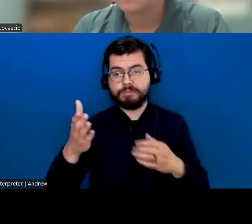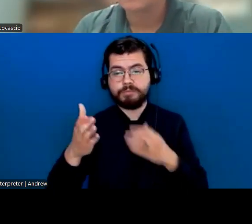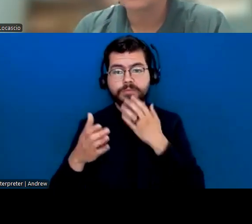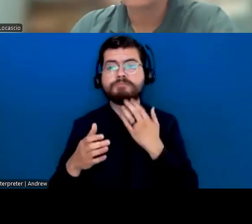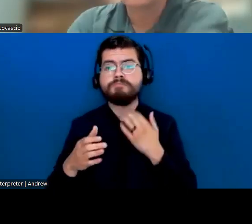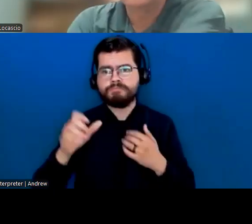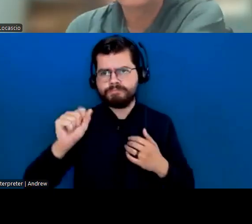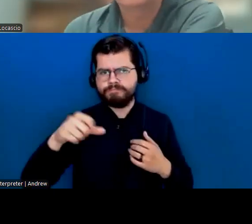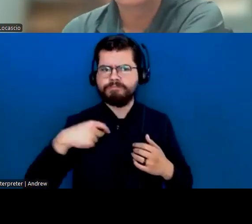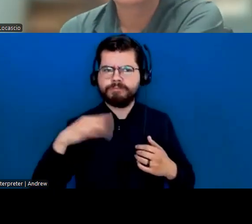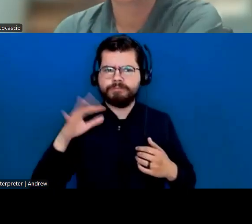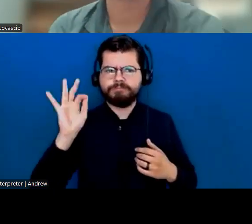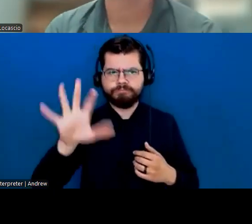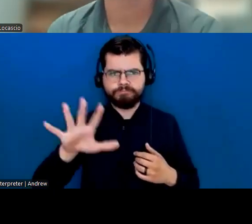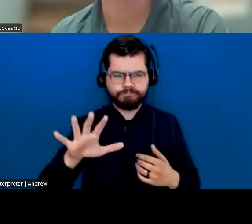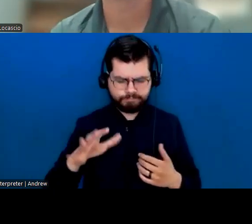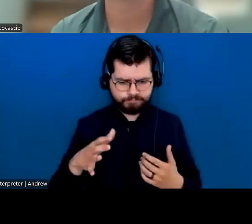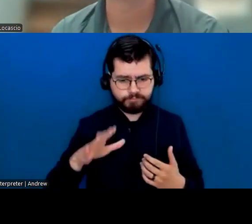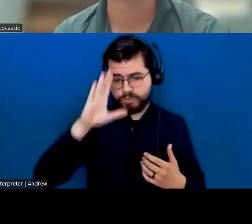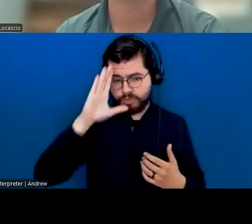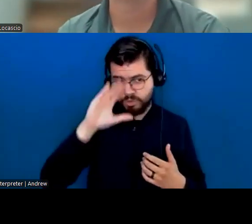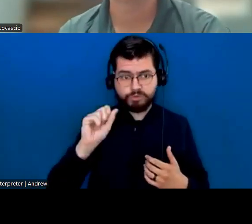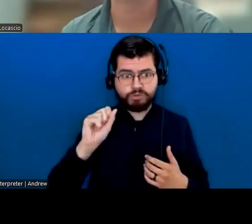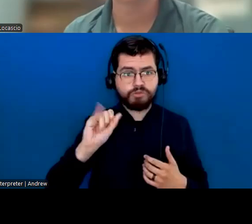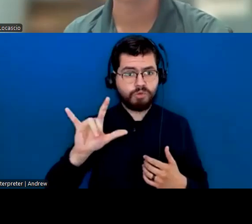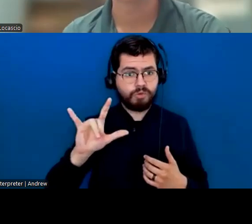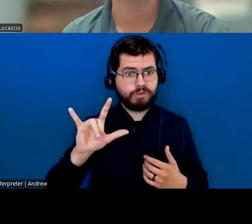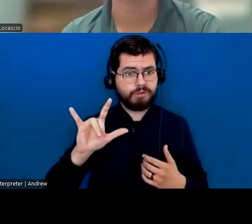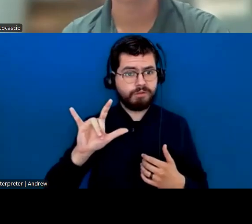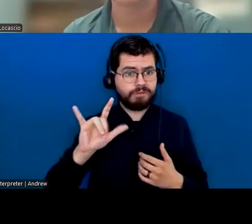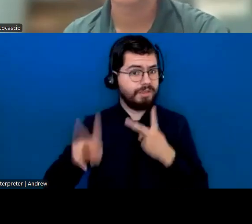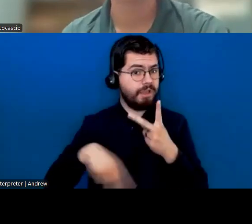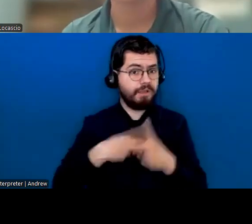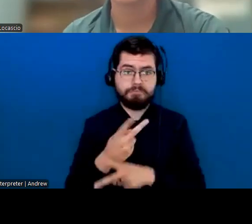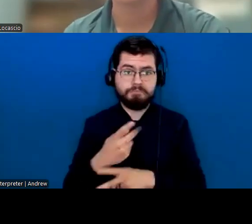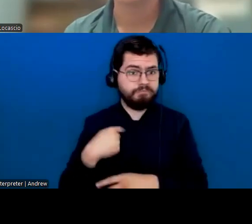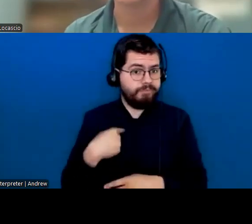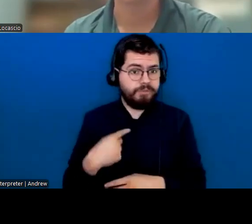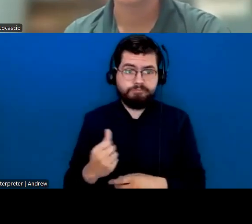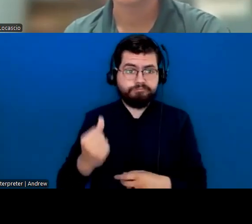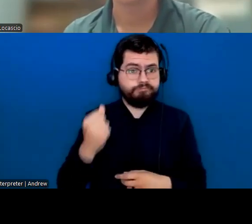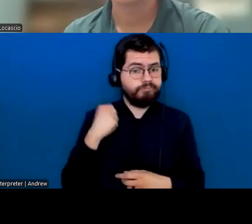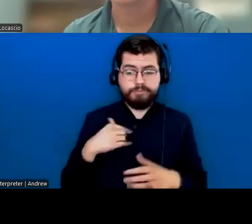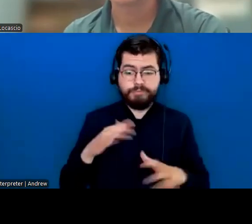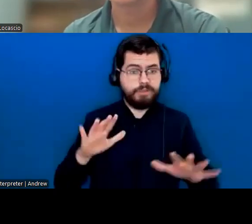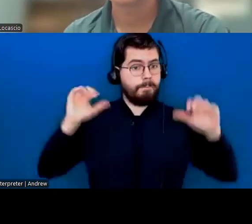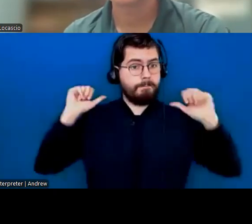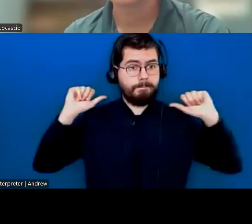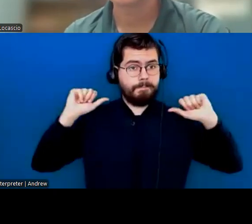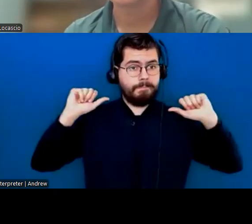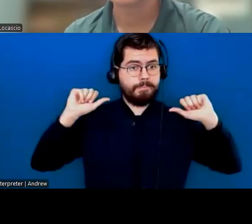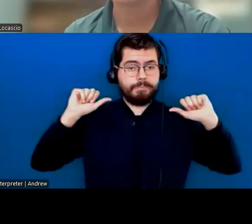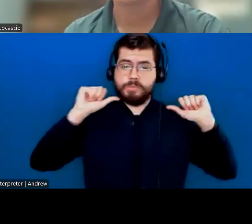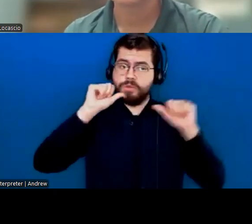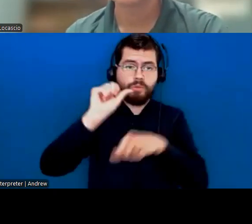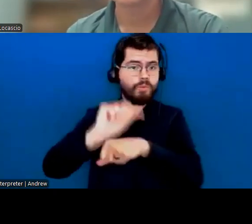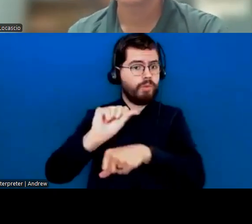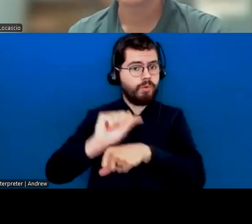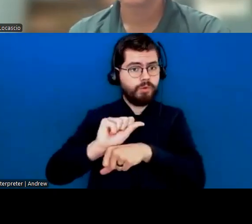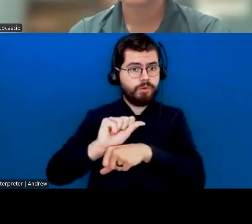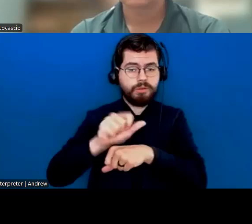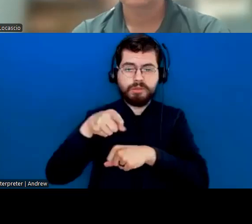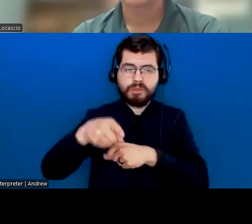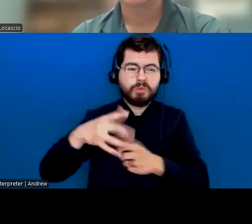chime in on that one. That there are soil types that I just simply won't work in. They are so fragile and